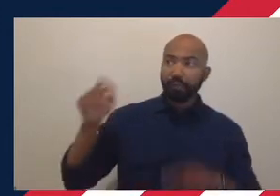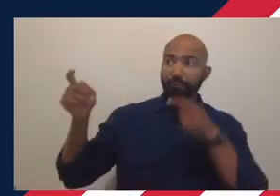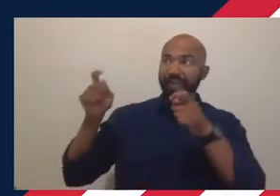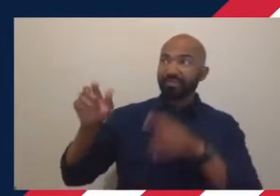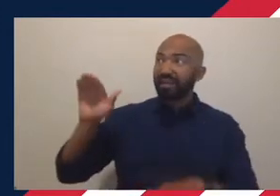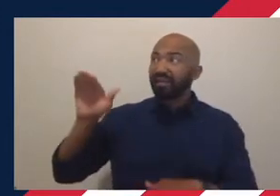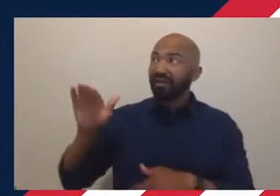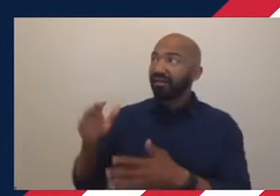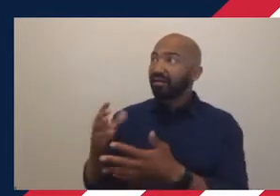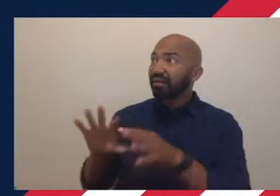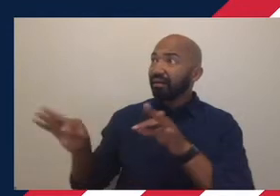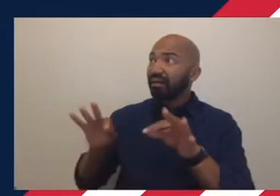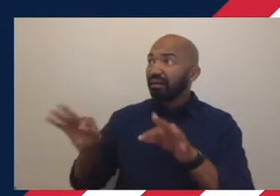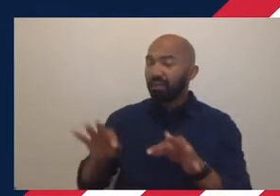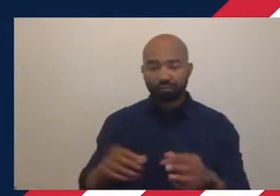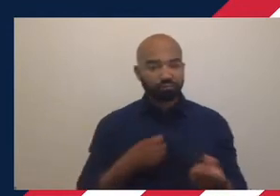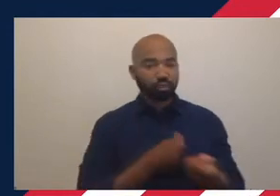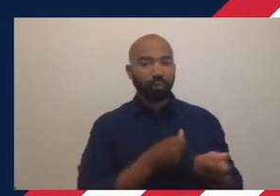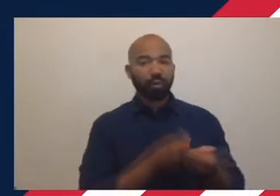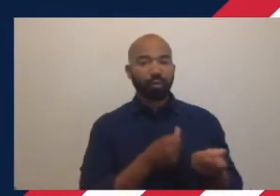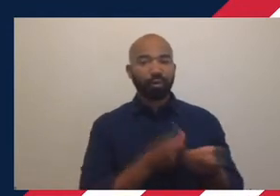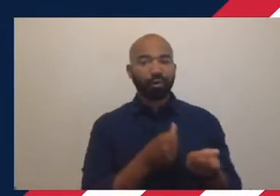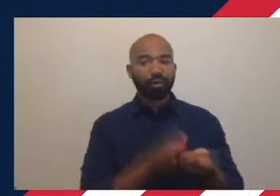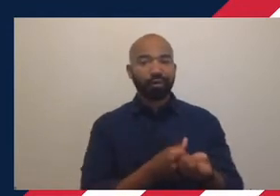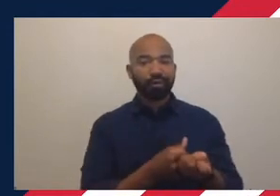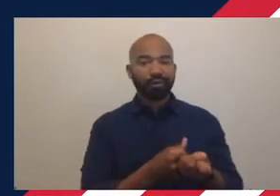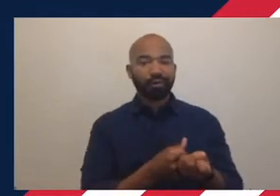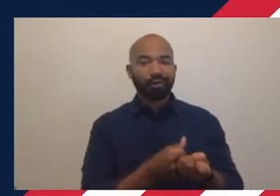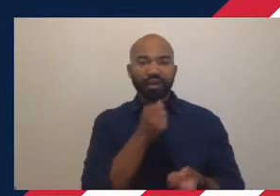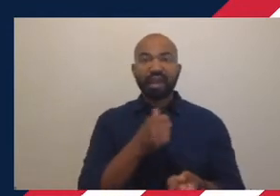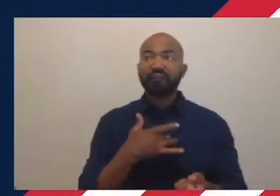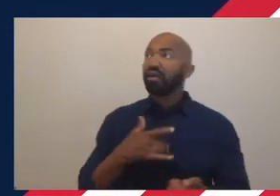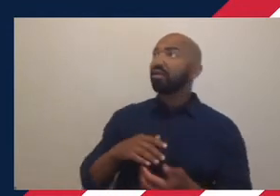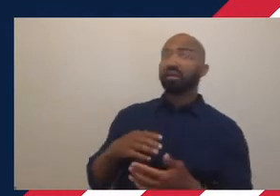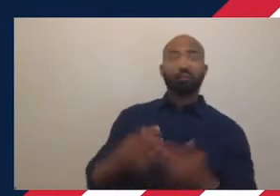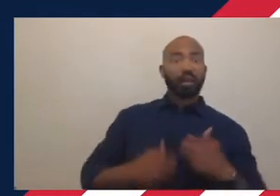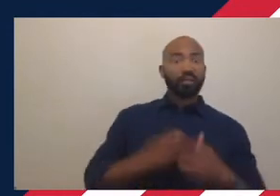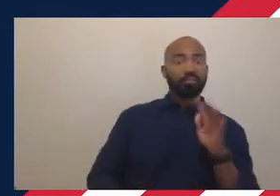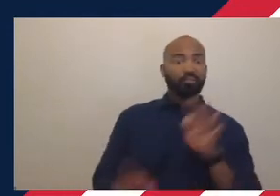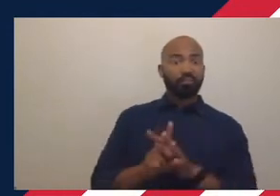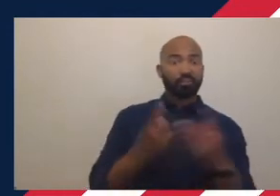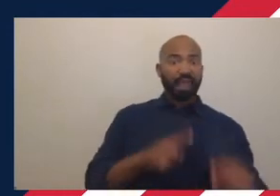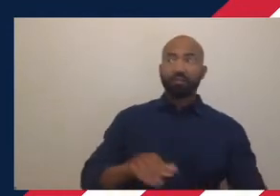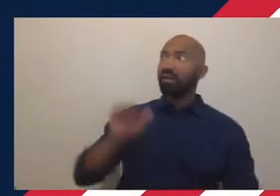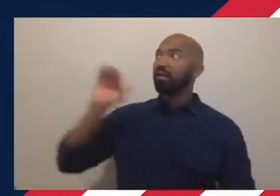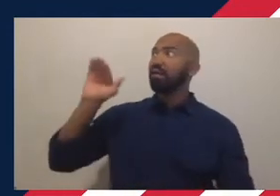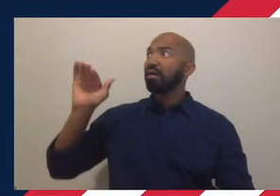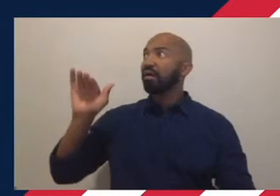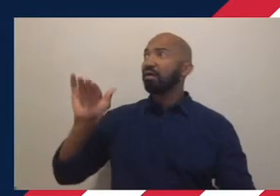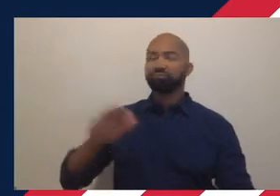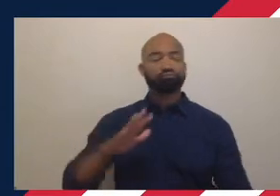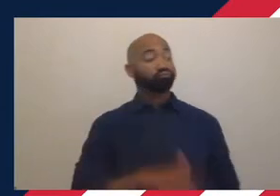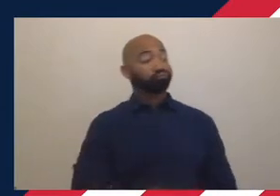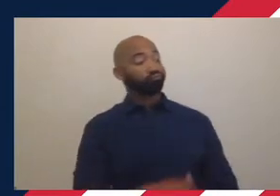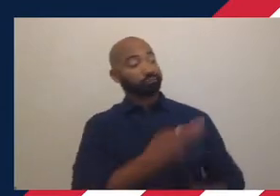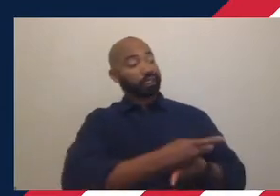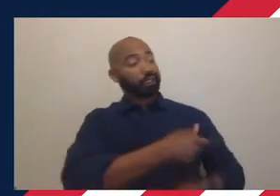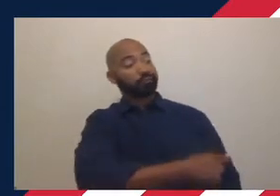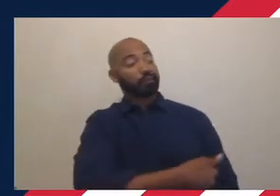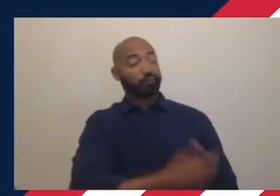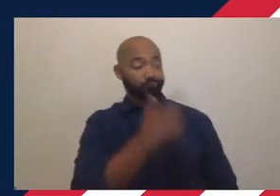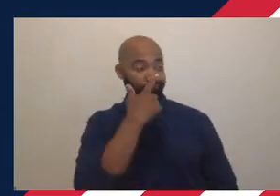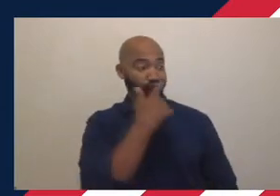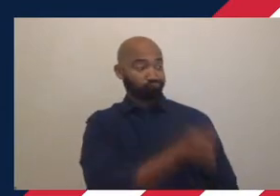safe, rather than everyone scrambling to fend for themselves. Thank you, and thank you for that frank